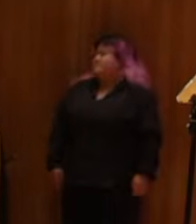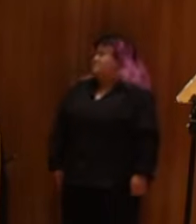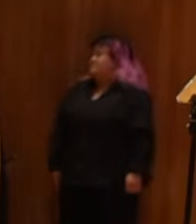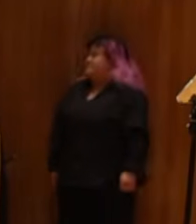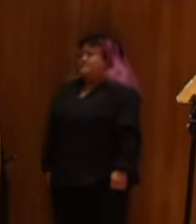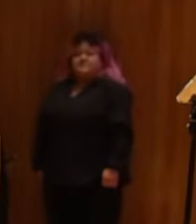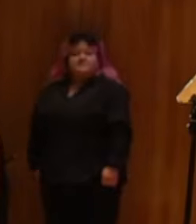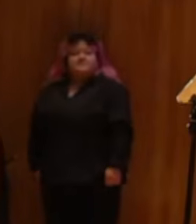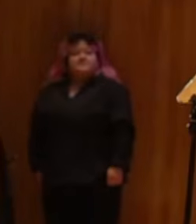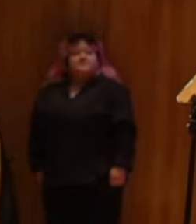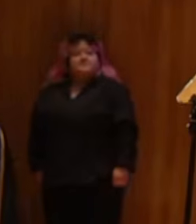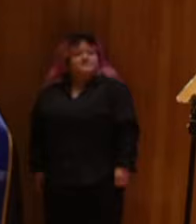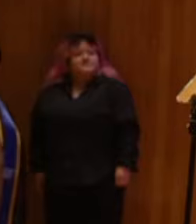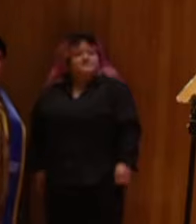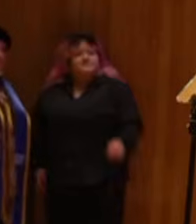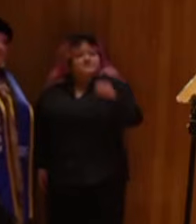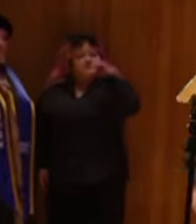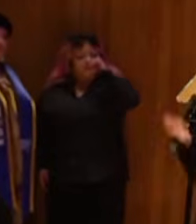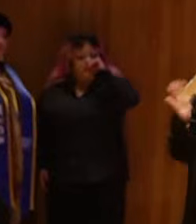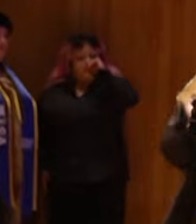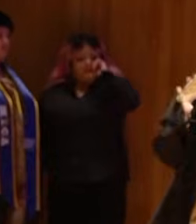Lee Reddington.